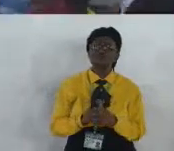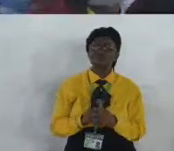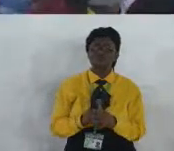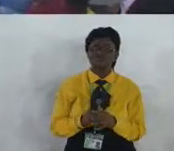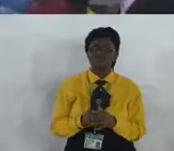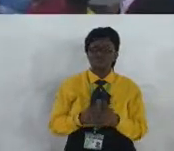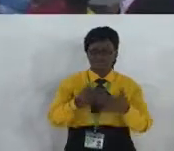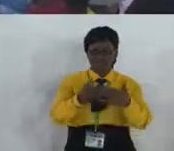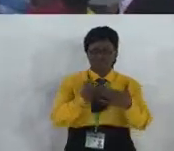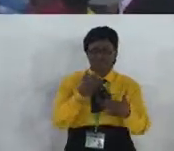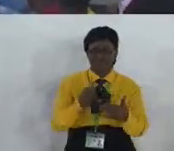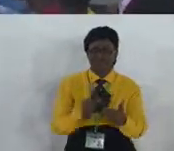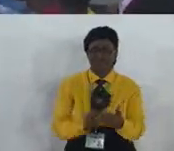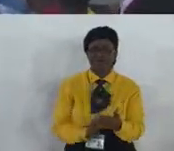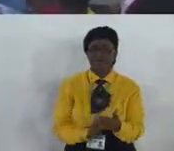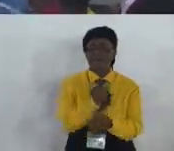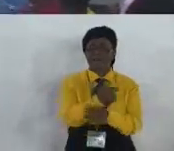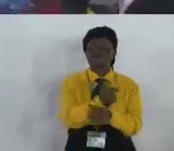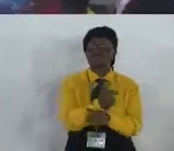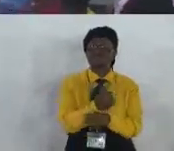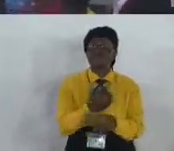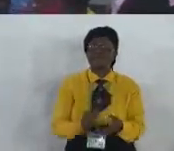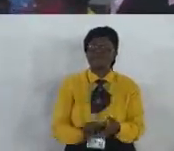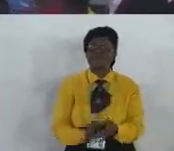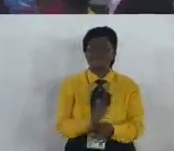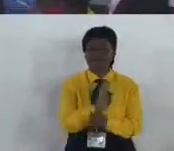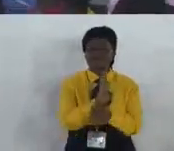Before the mountains were brought forth,